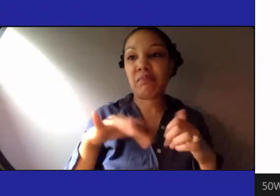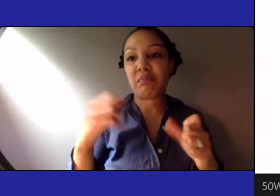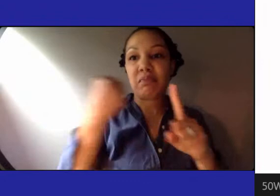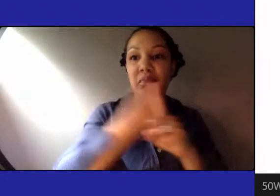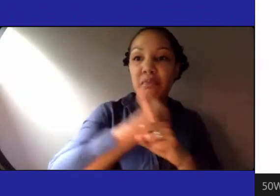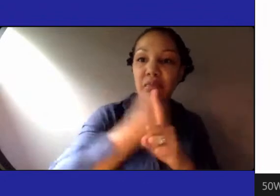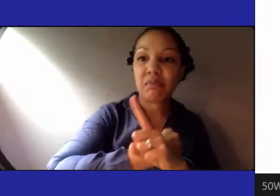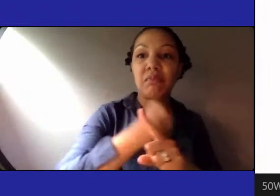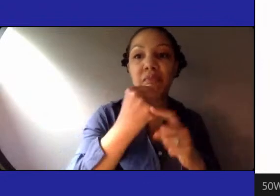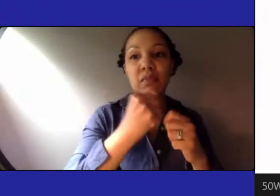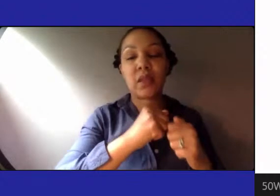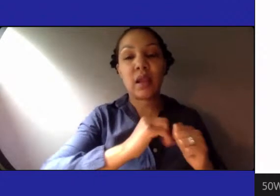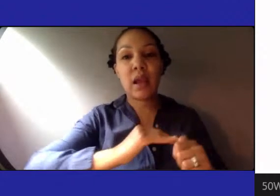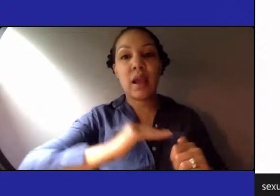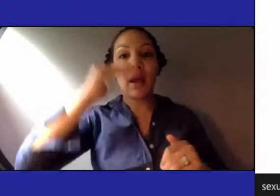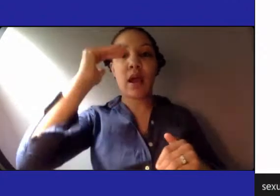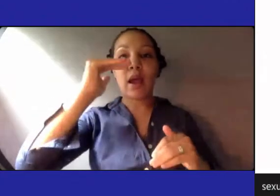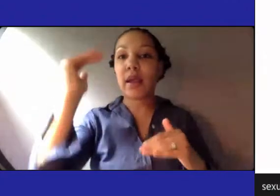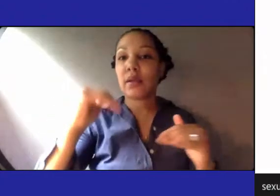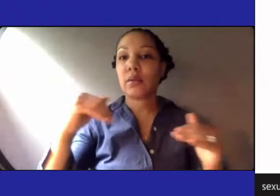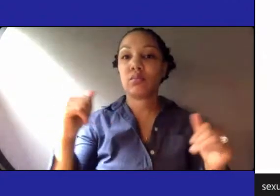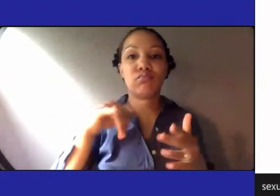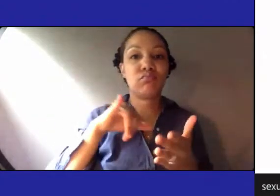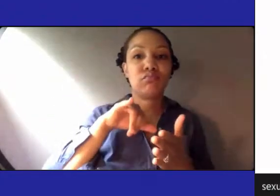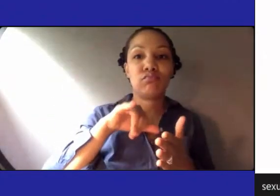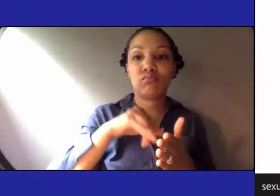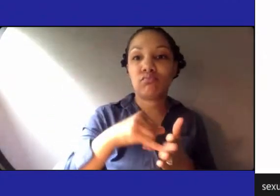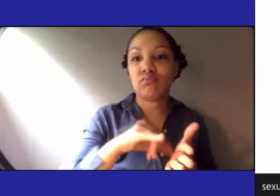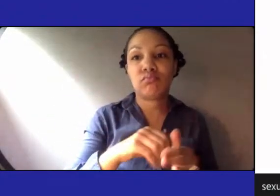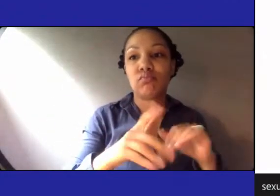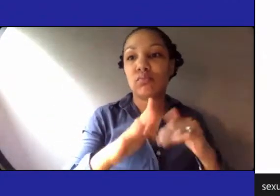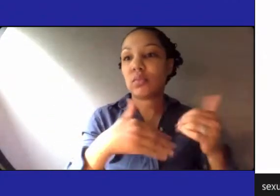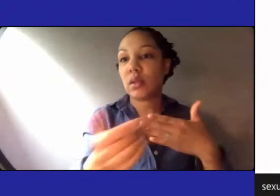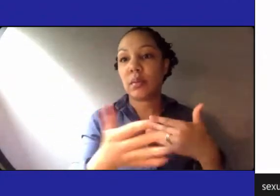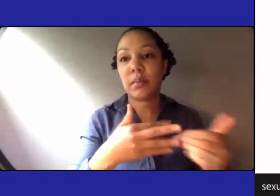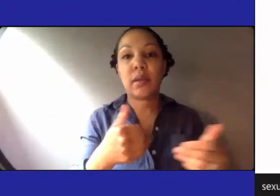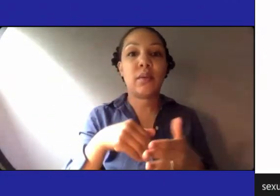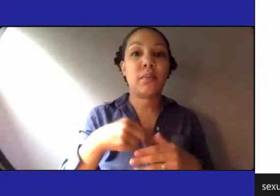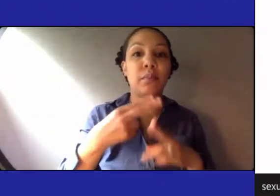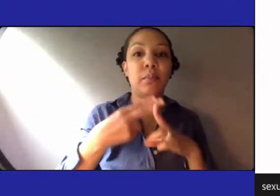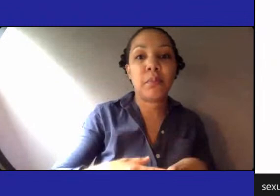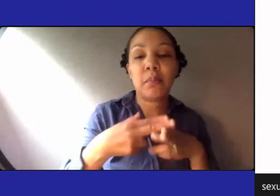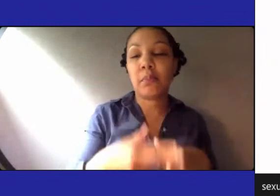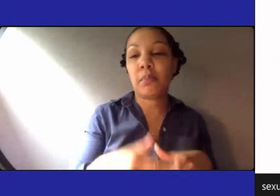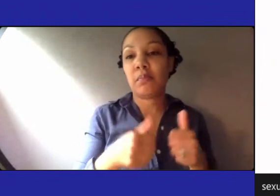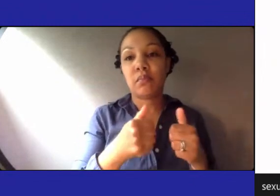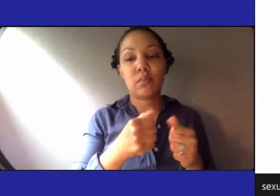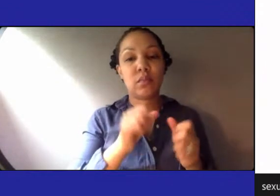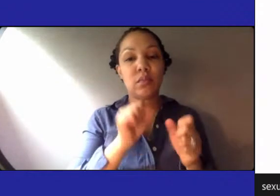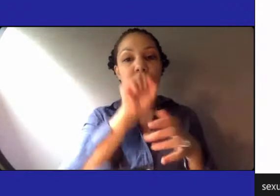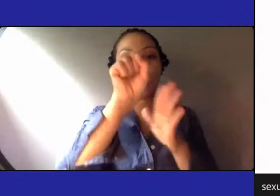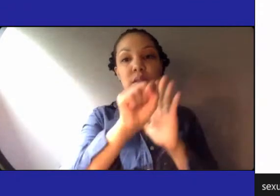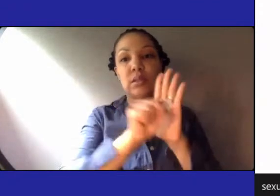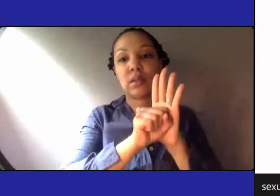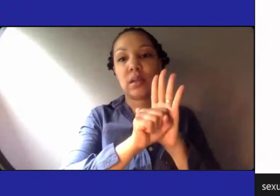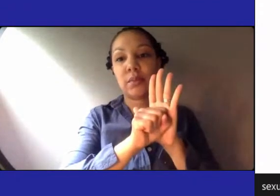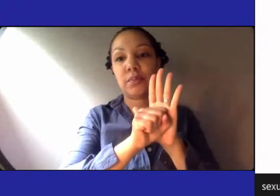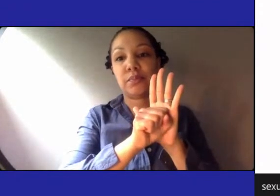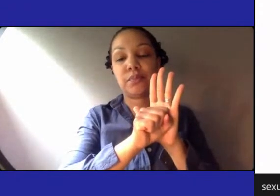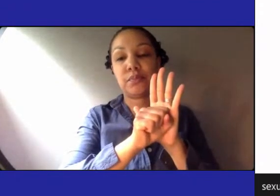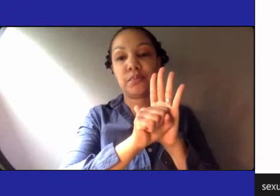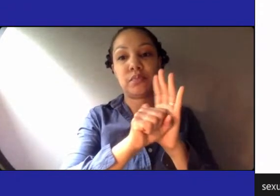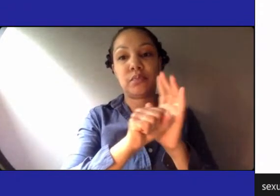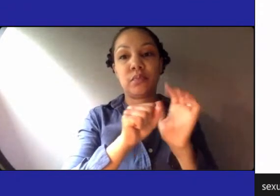height, and/or any other protected class covered by federal, state, and/or local anti-discrimination